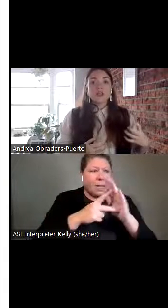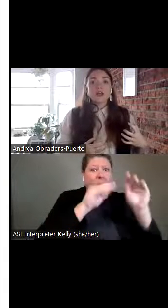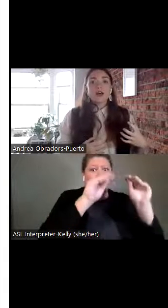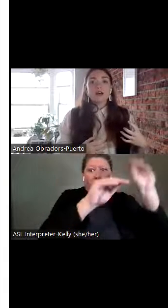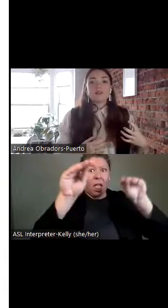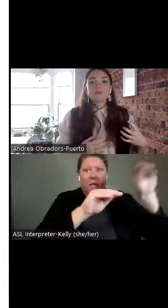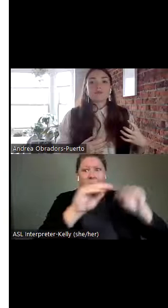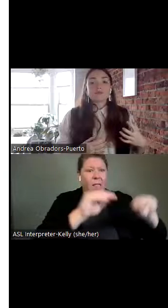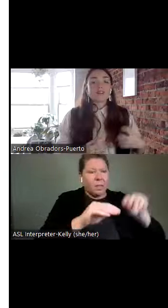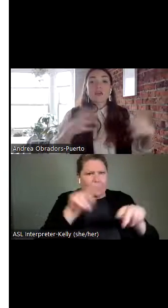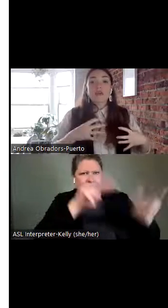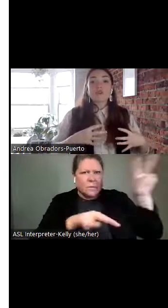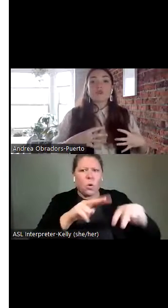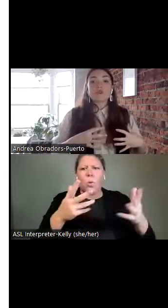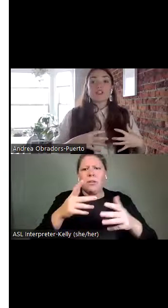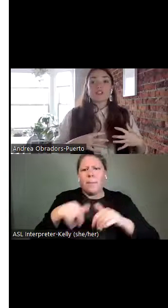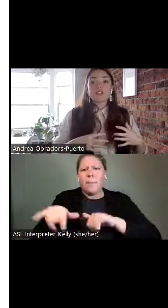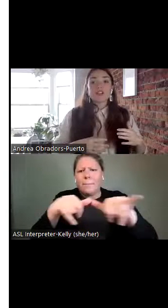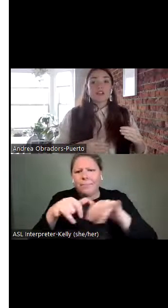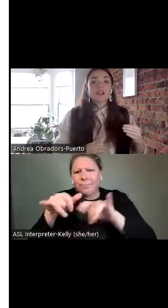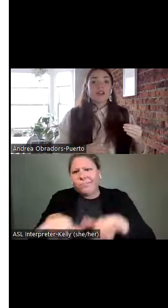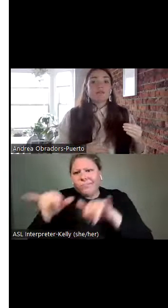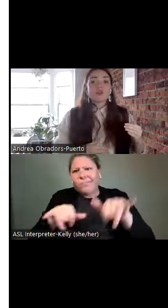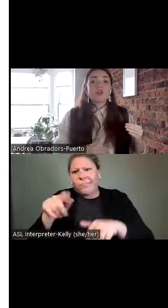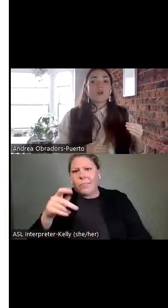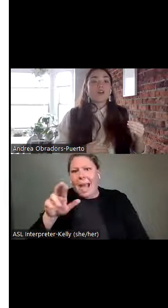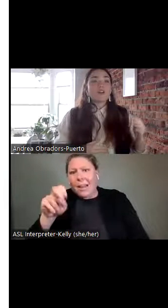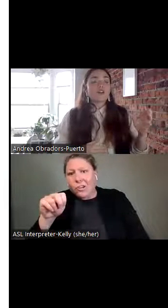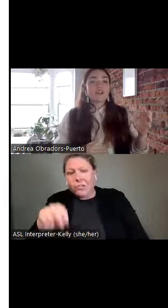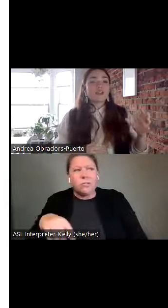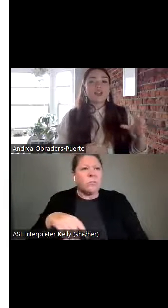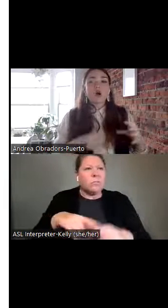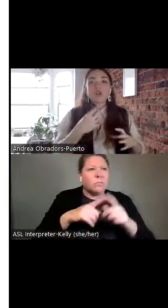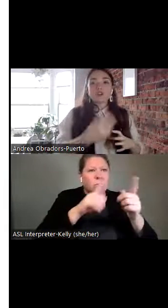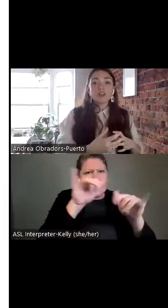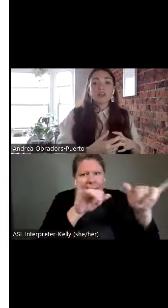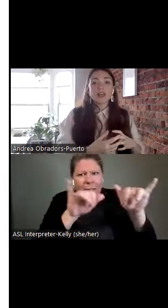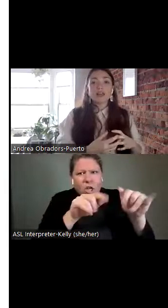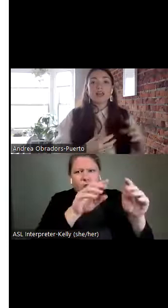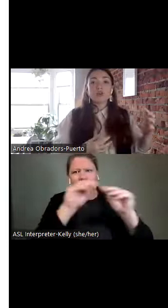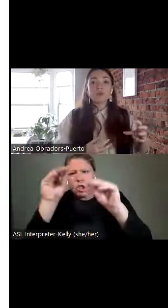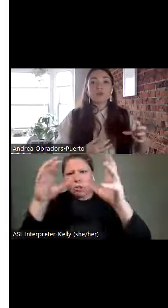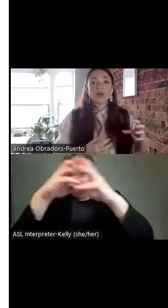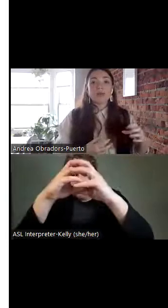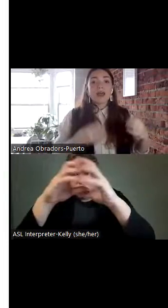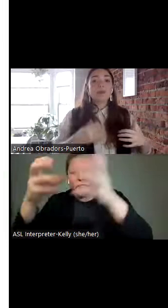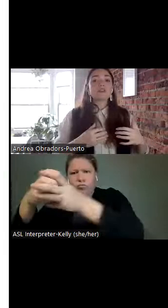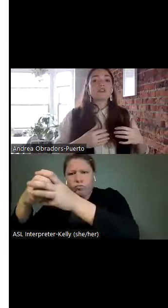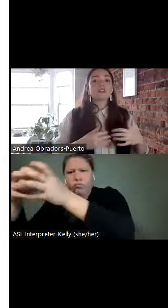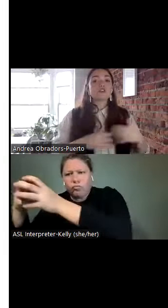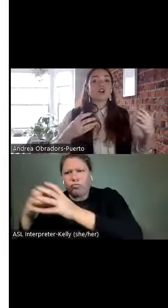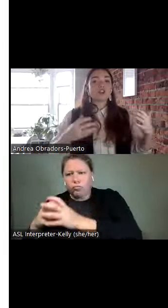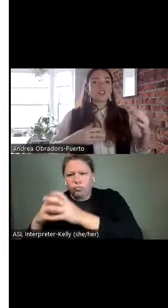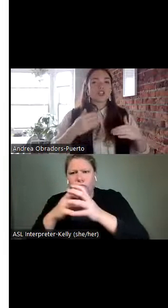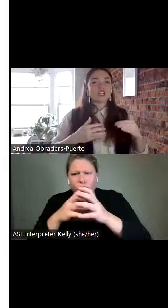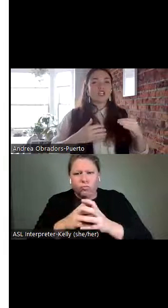observation that we gather through research. So understanding how they are related and group them help us